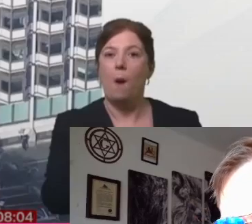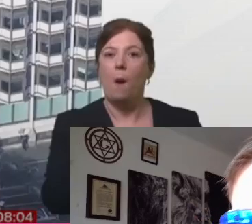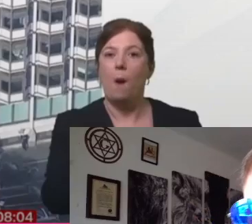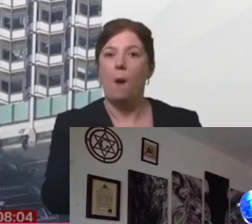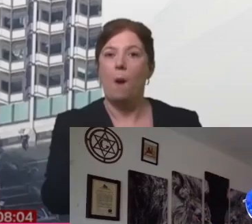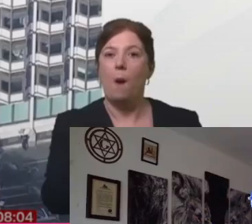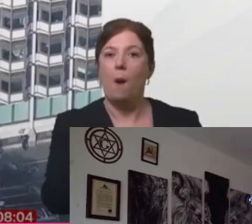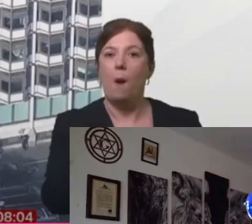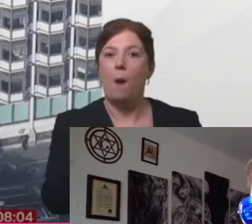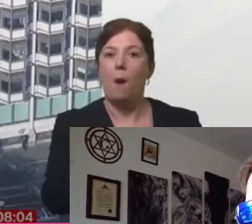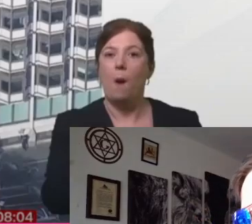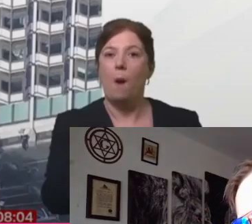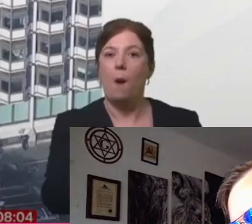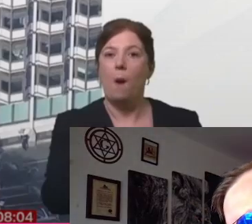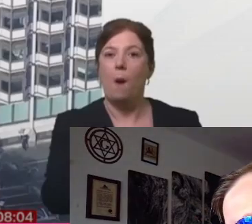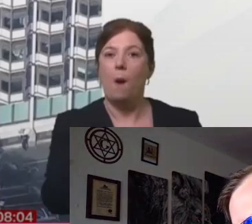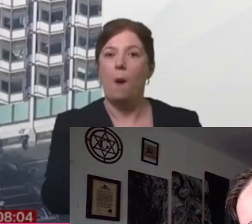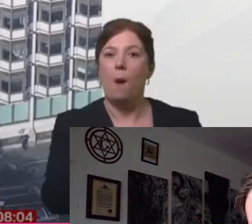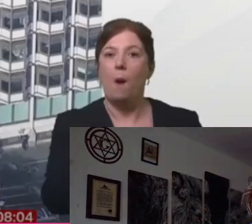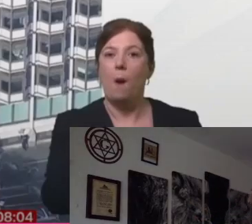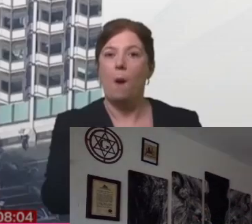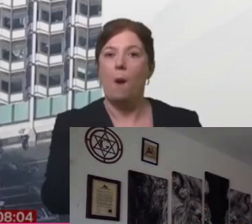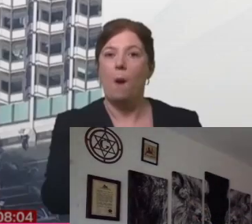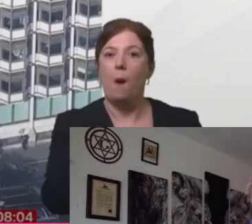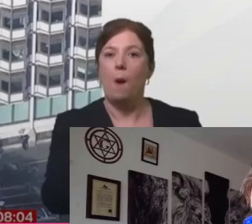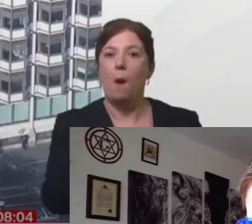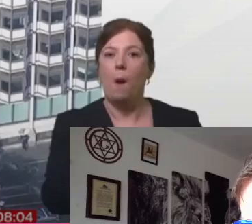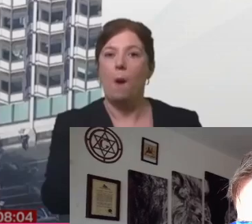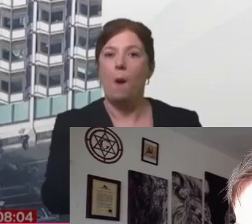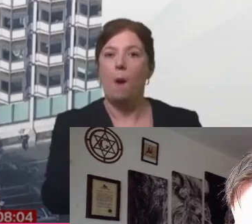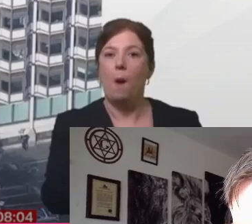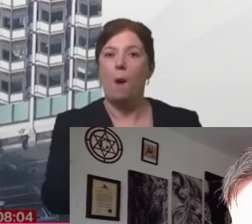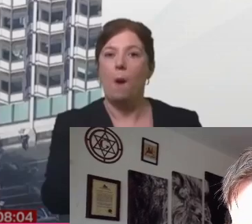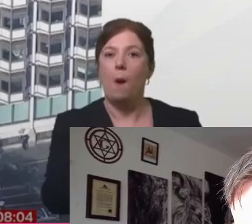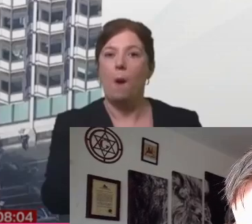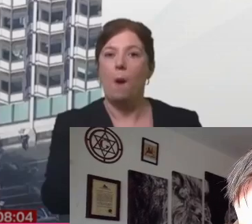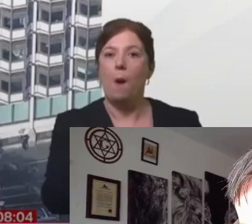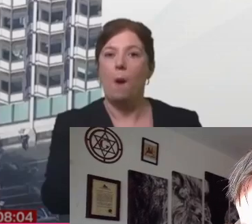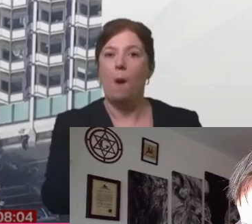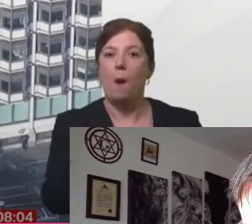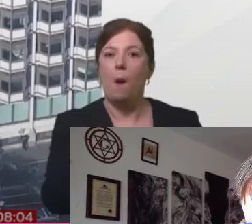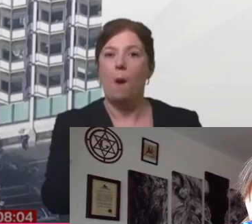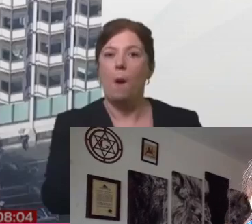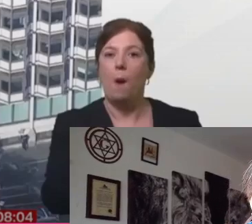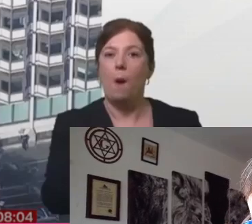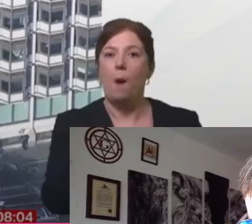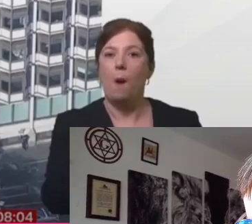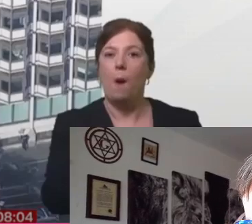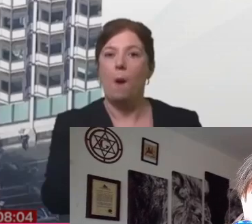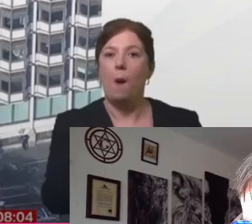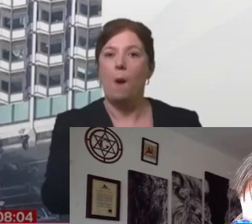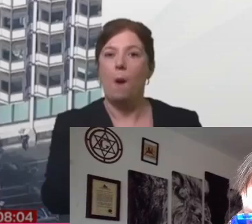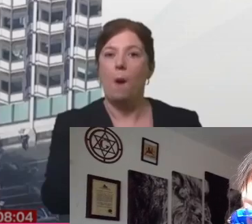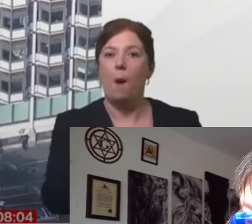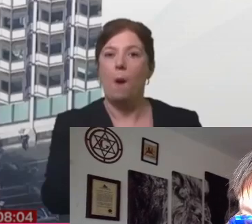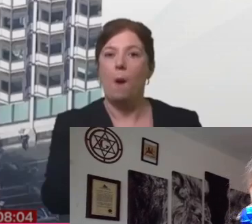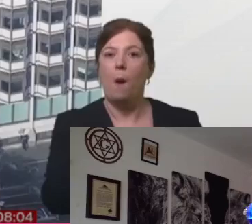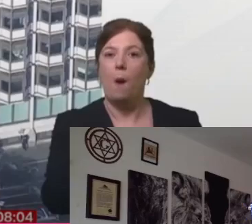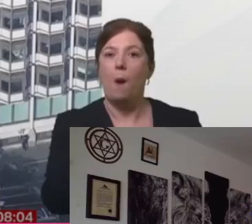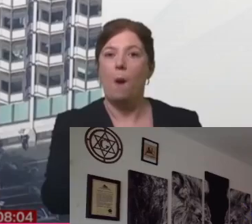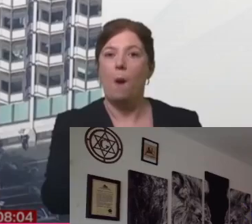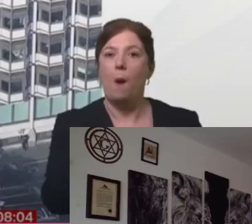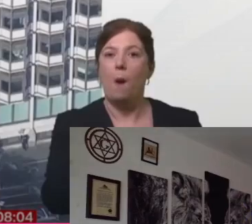removed if the people vote. I don't know what, if there's 90% of the people